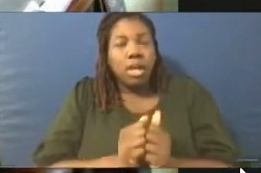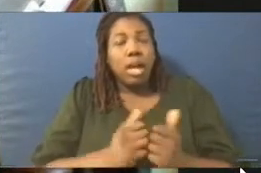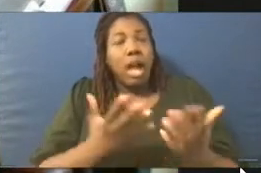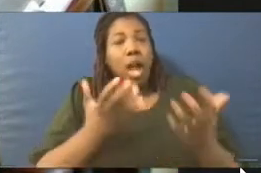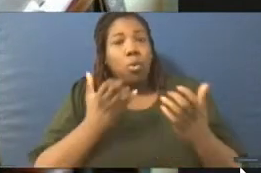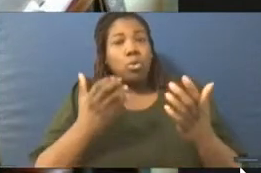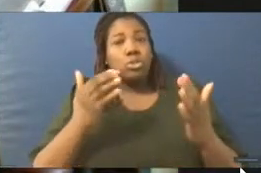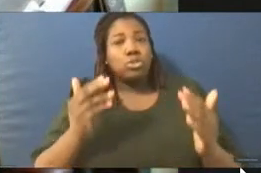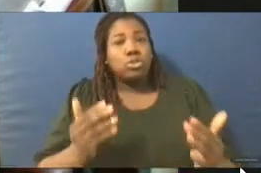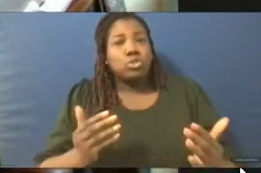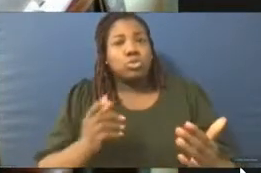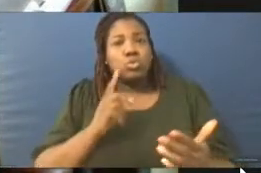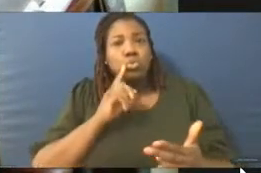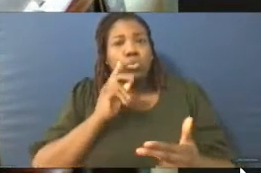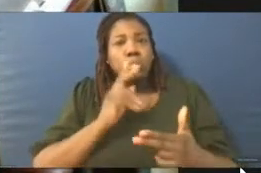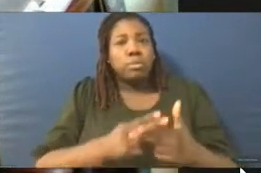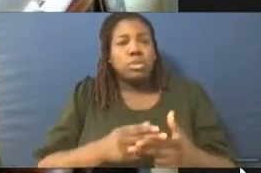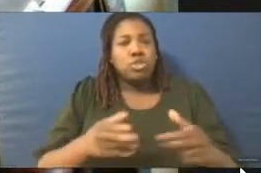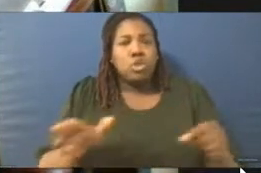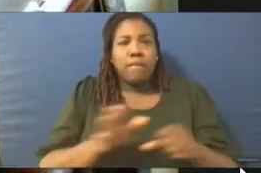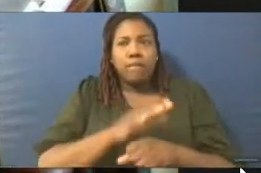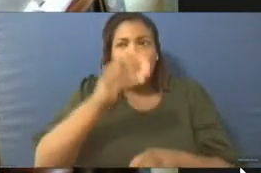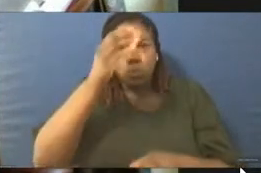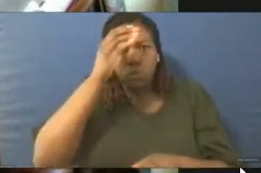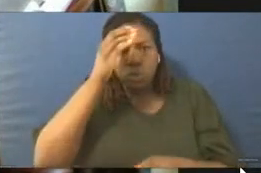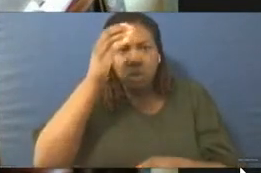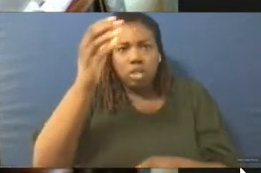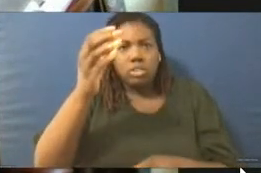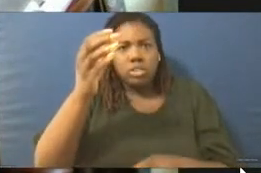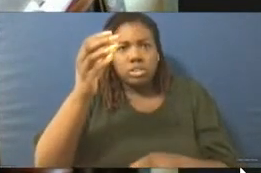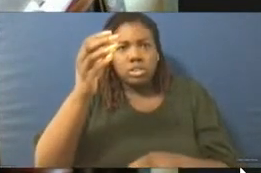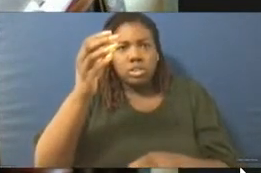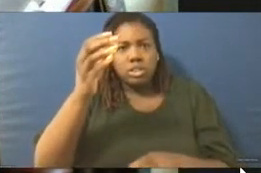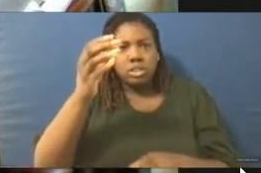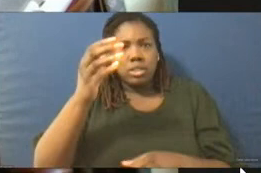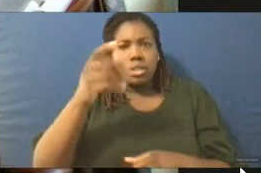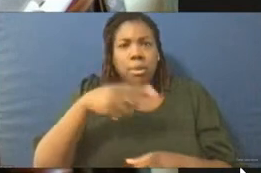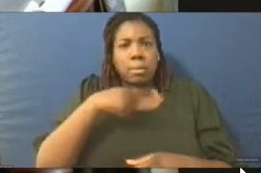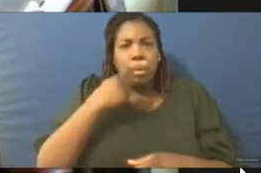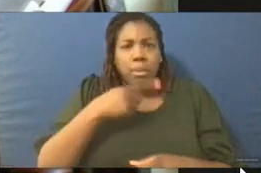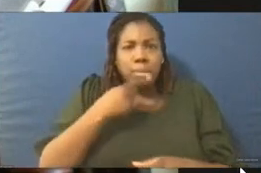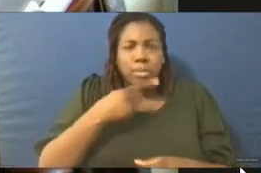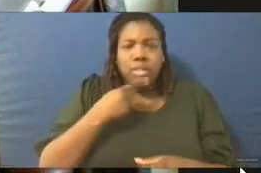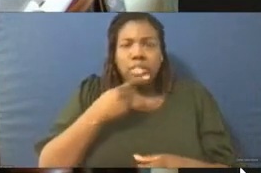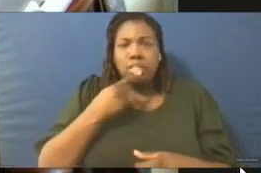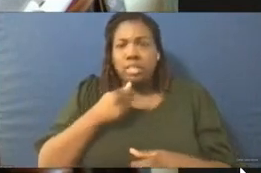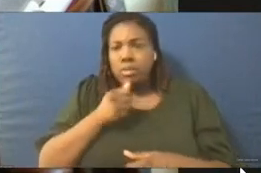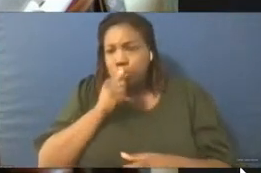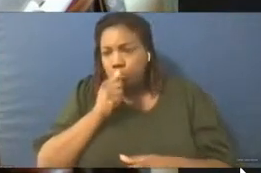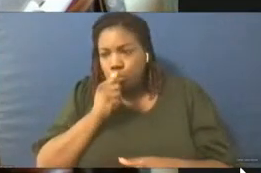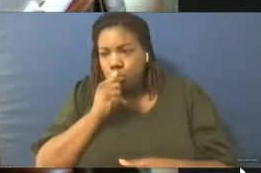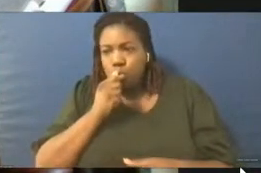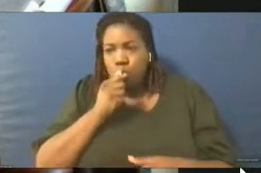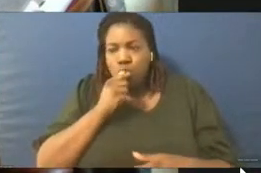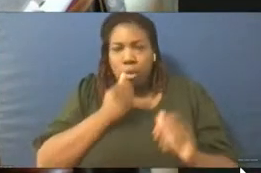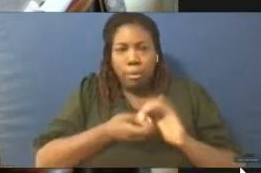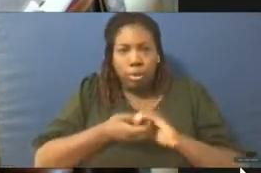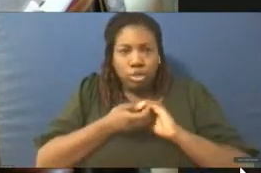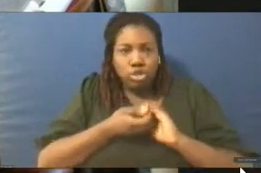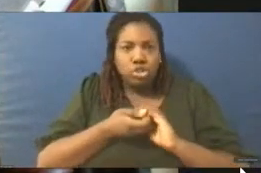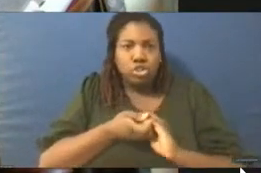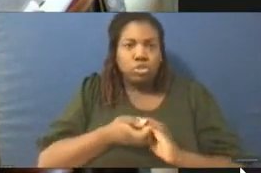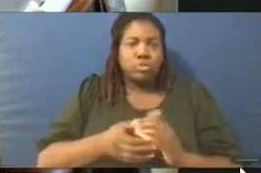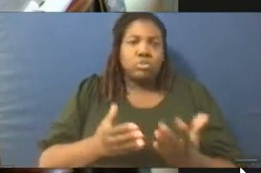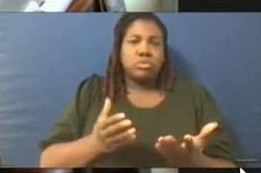uplift the whole concept of, you know, public-private partnerships for communications and